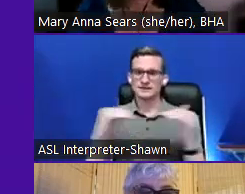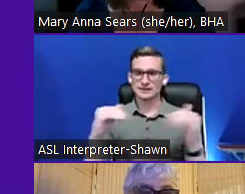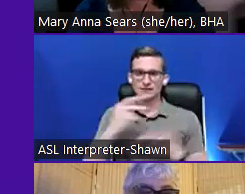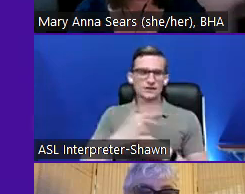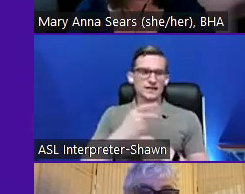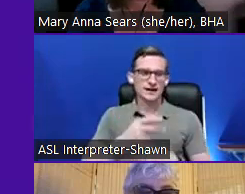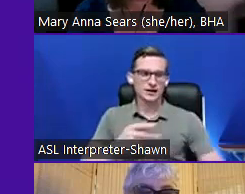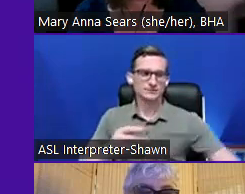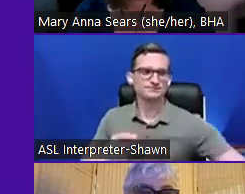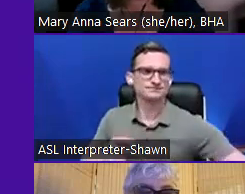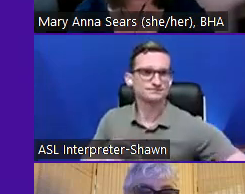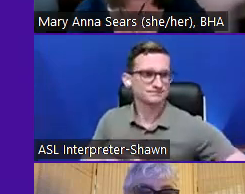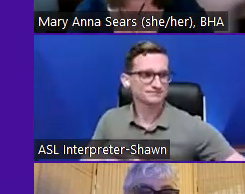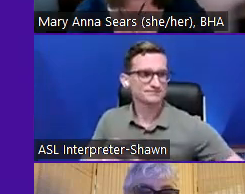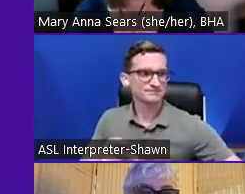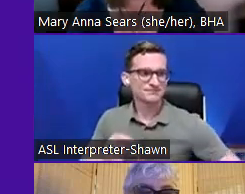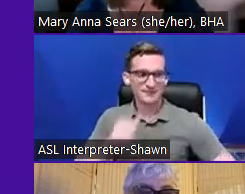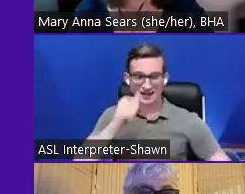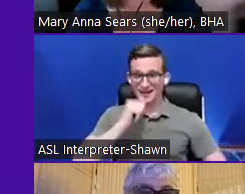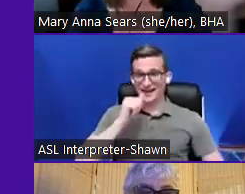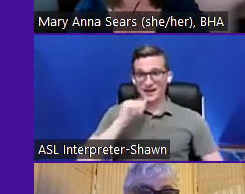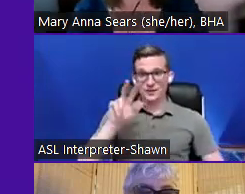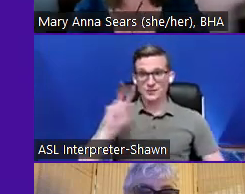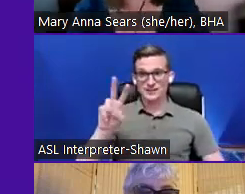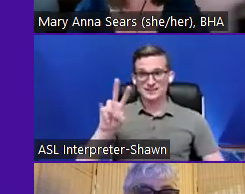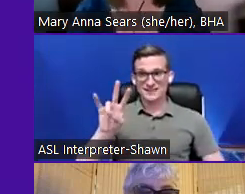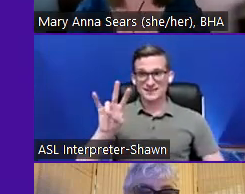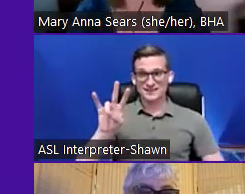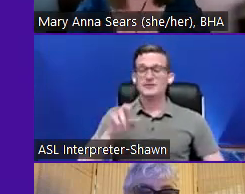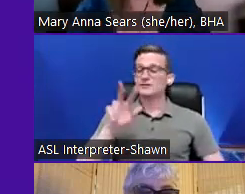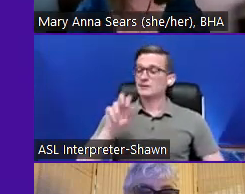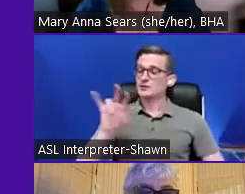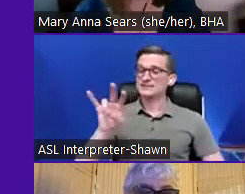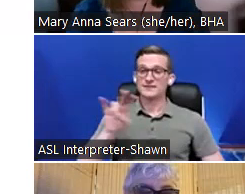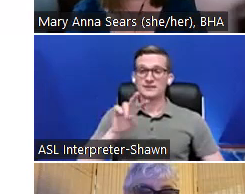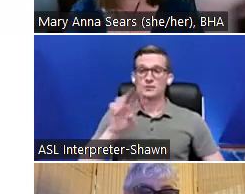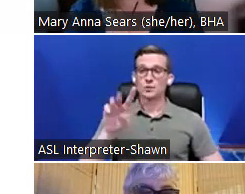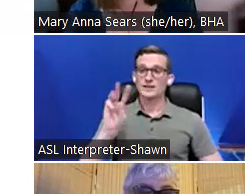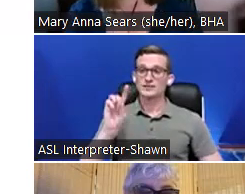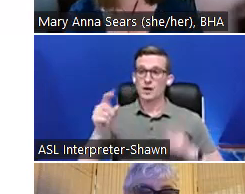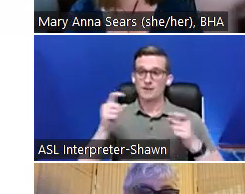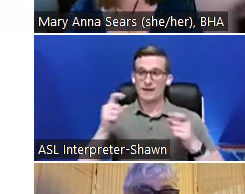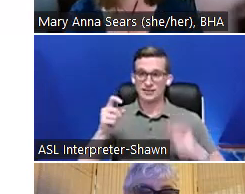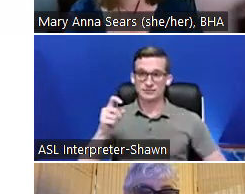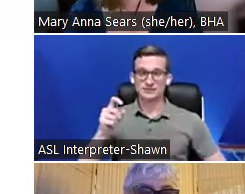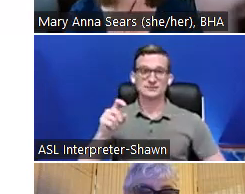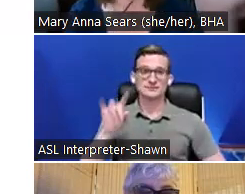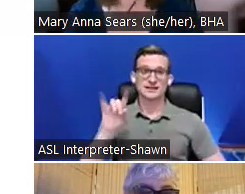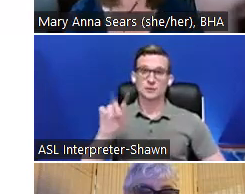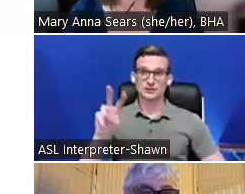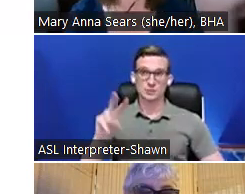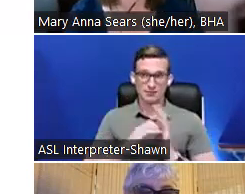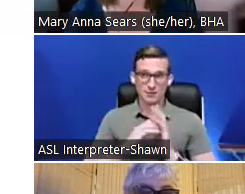All right, so then hang in there. 3.7 withdrawal management is part 8.12. Next slide, please.